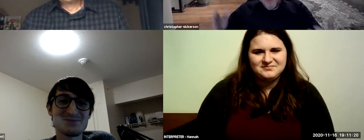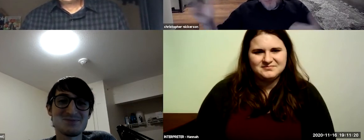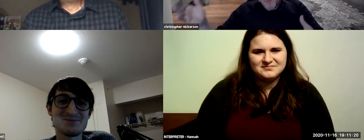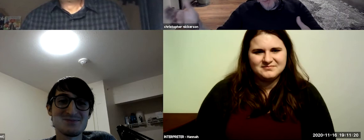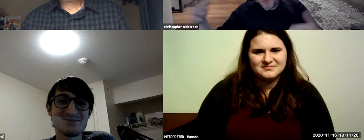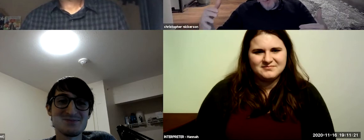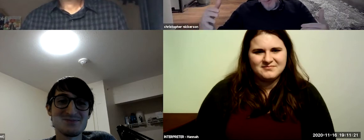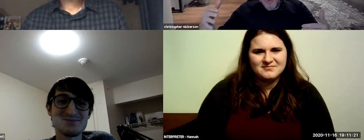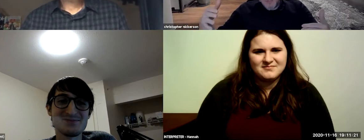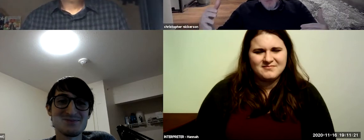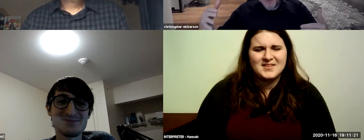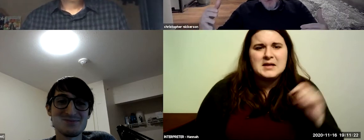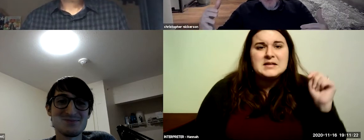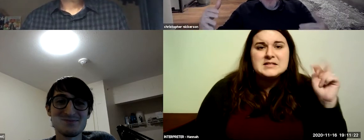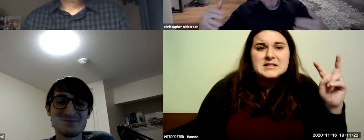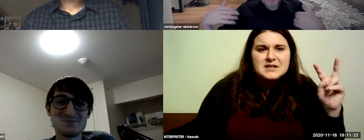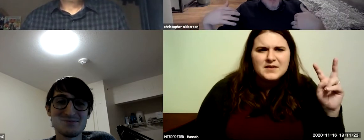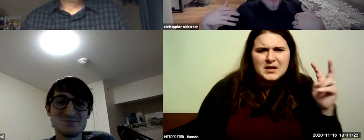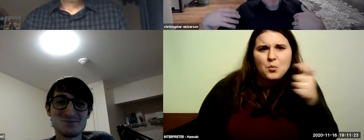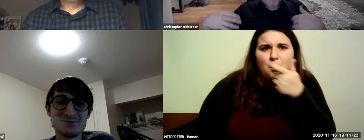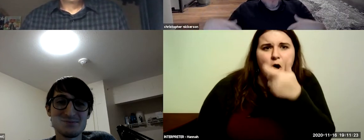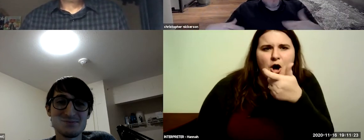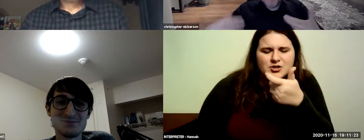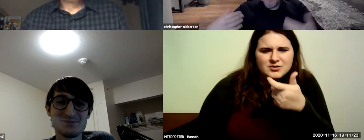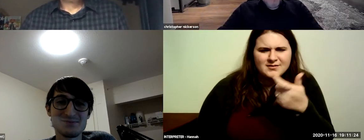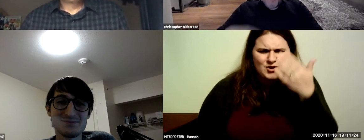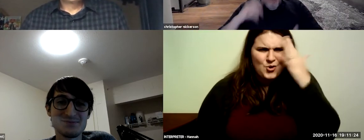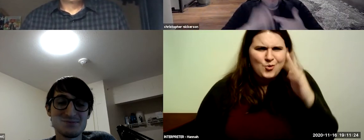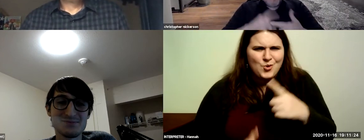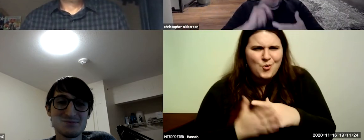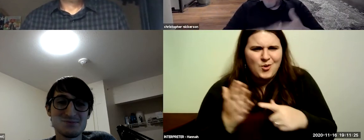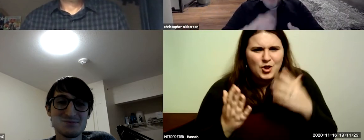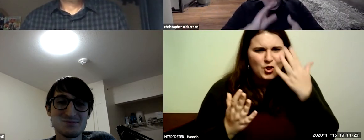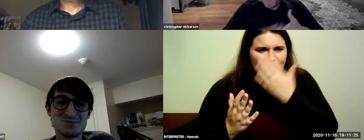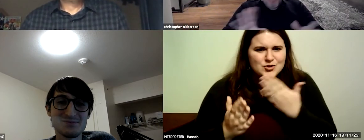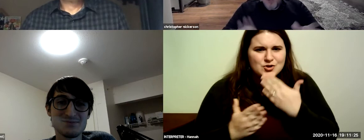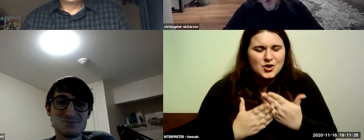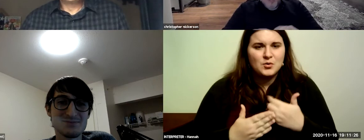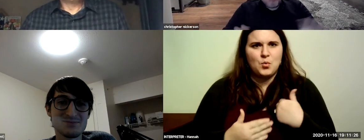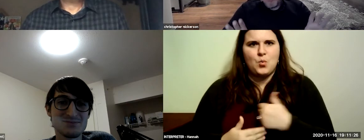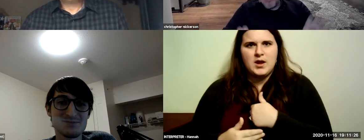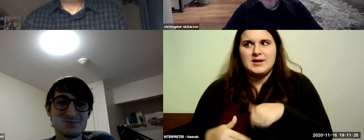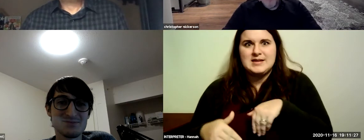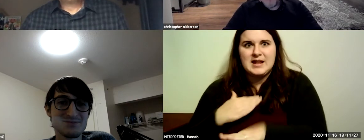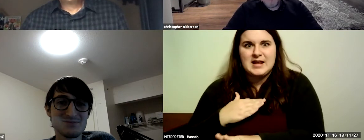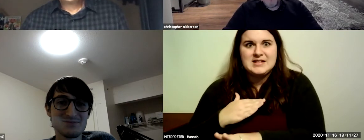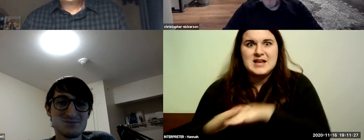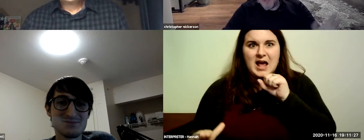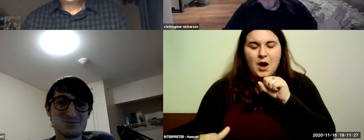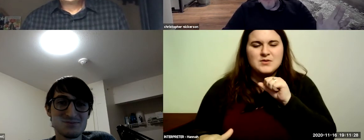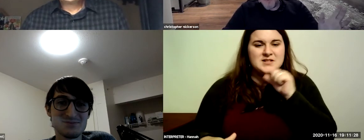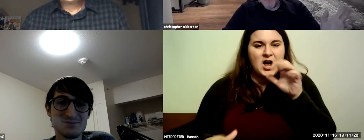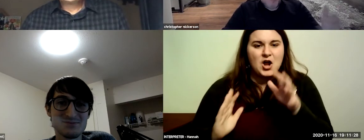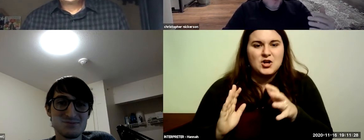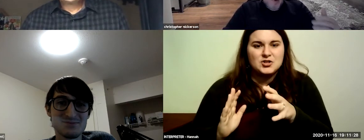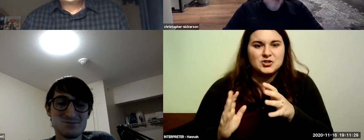look good for people who don't know necessarily what you're doing versus us who are like, I want to get in, get out, not be caught, you know, steal the